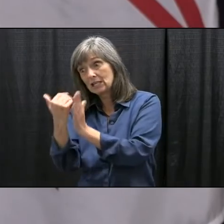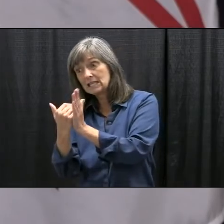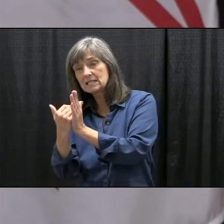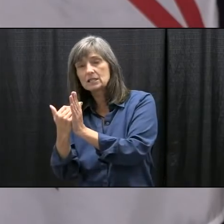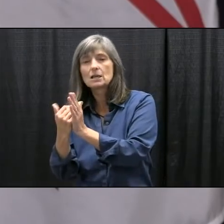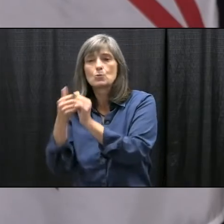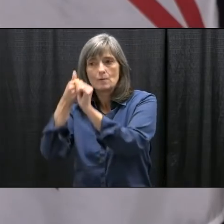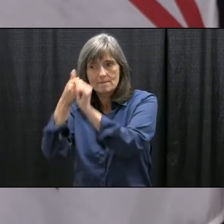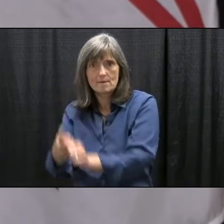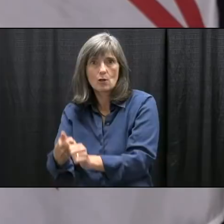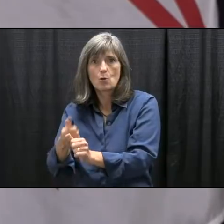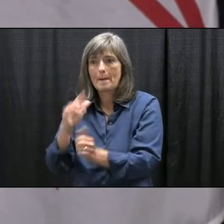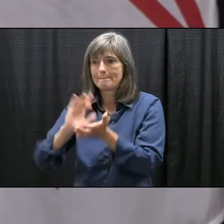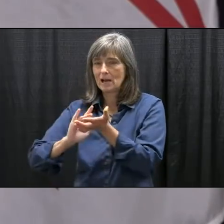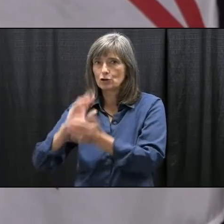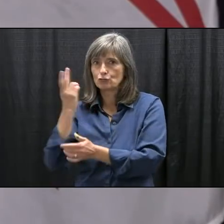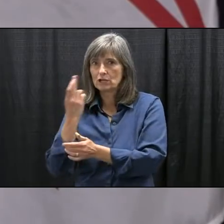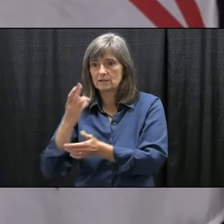be a medical exemption.